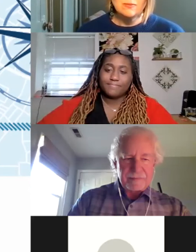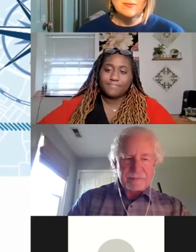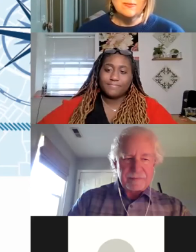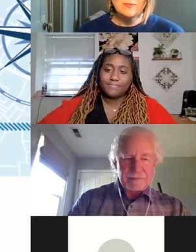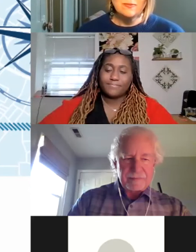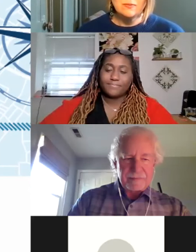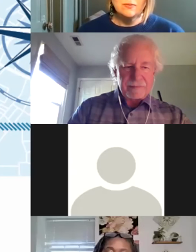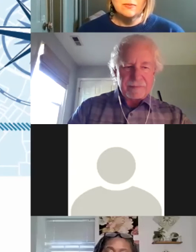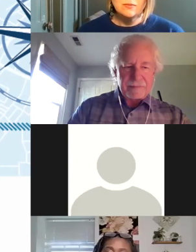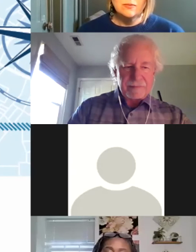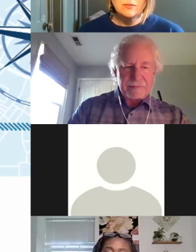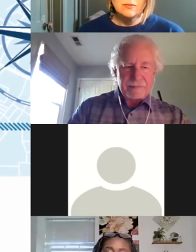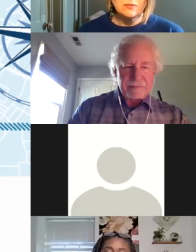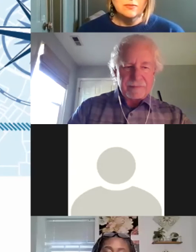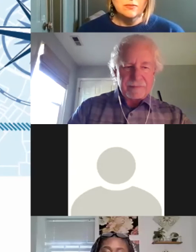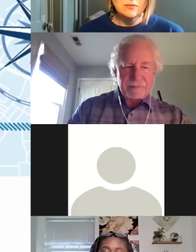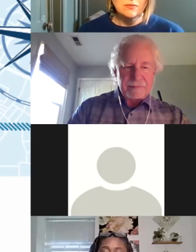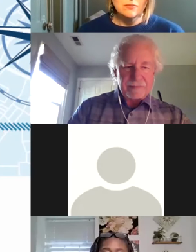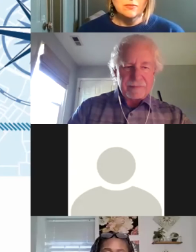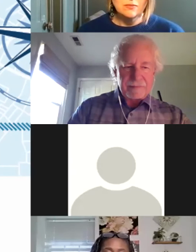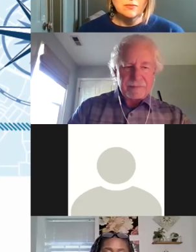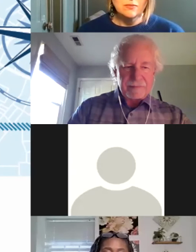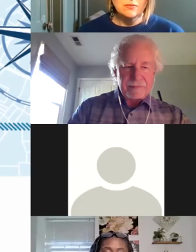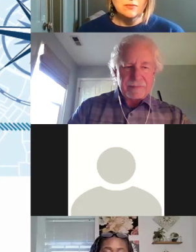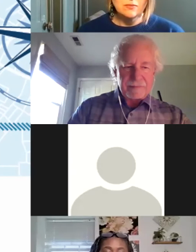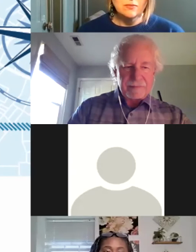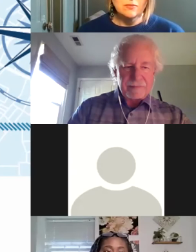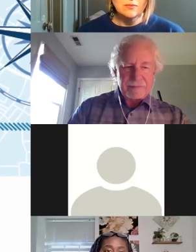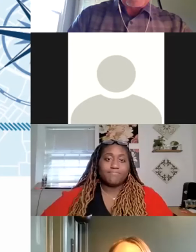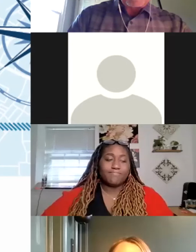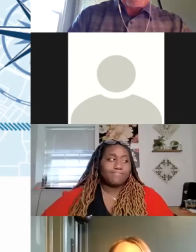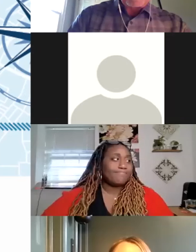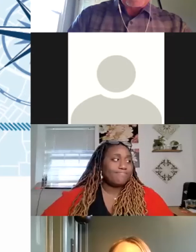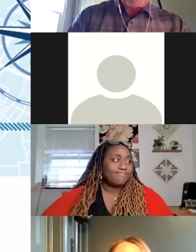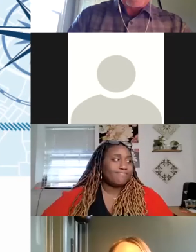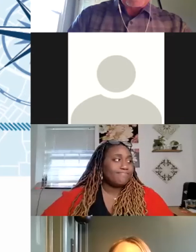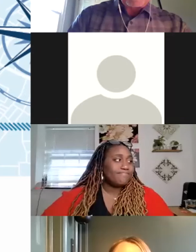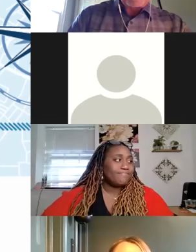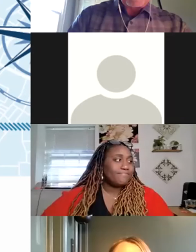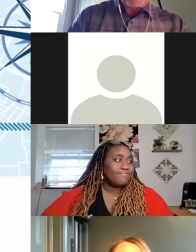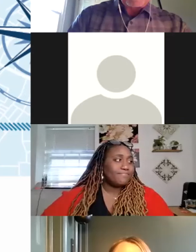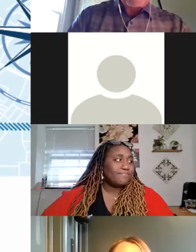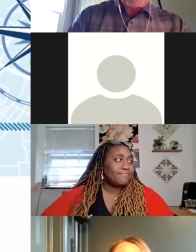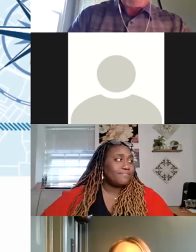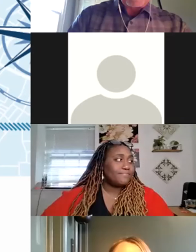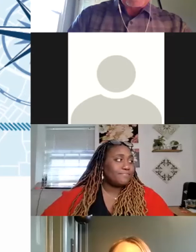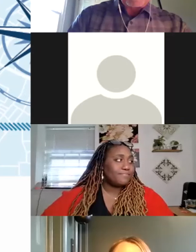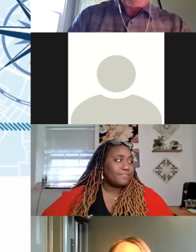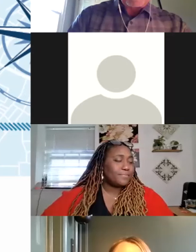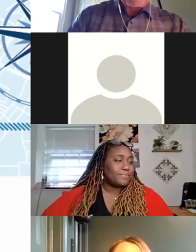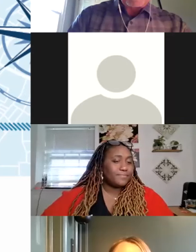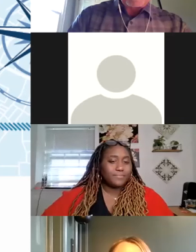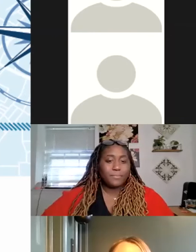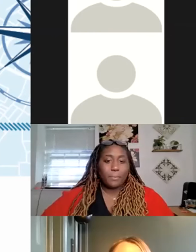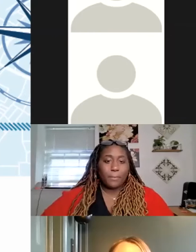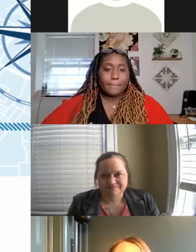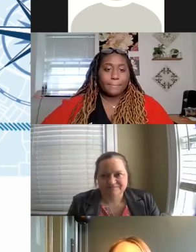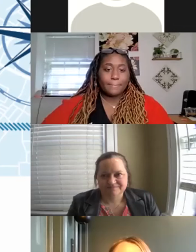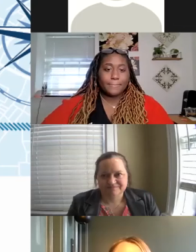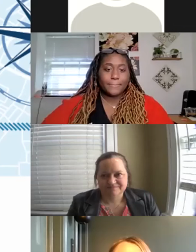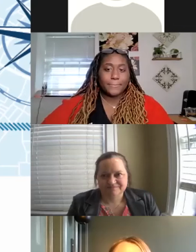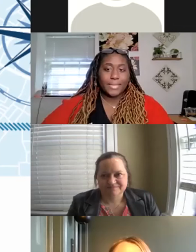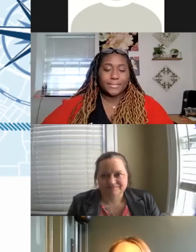that you've provided to the participants today. And I want to thank the participants for taking the time out.